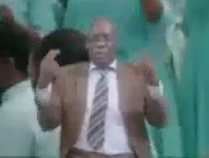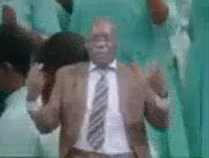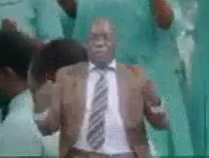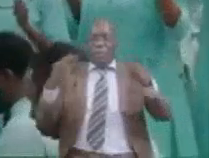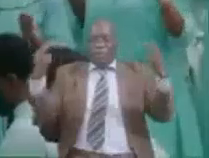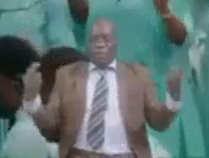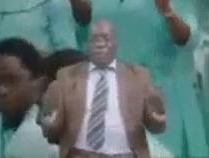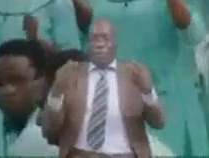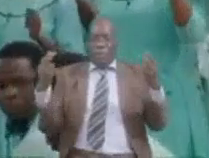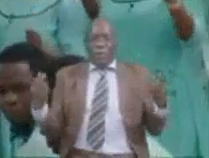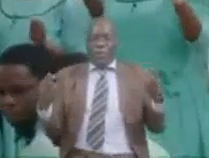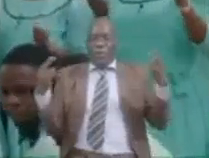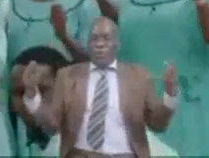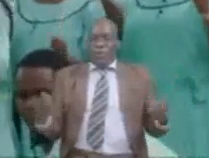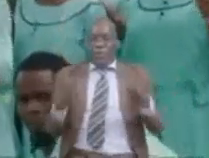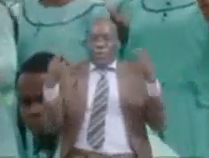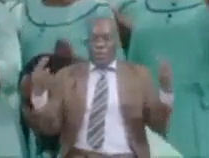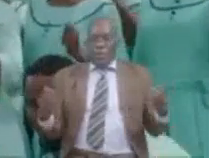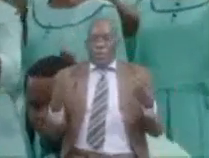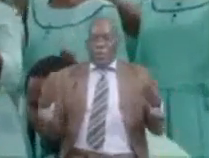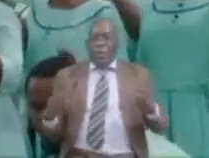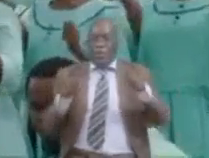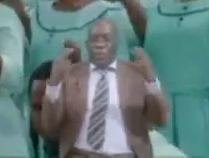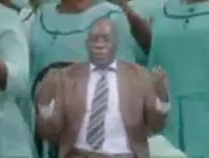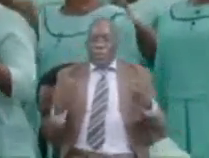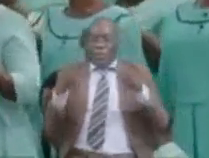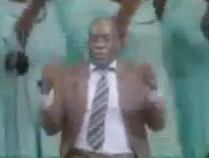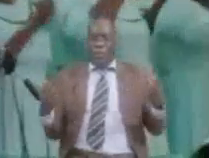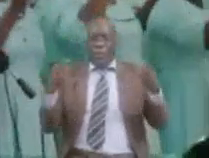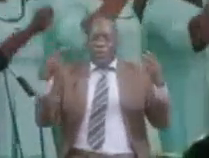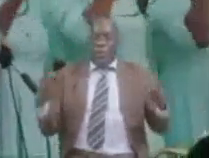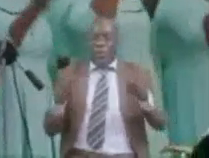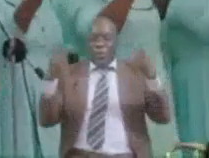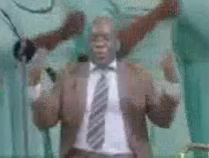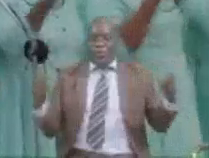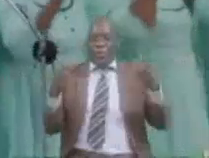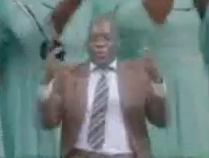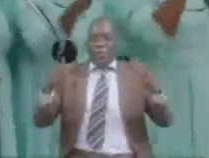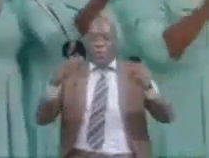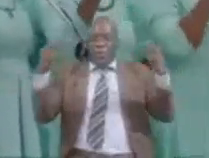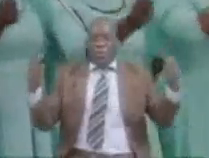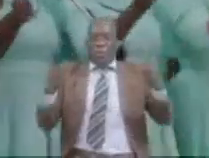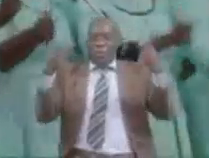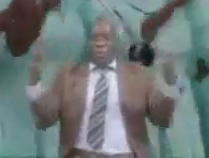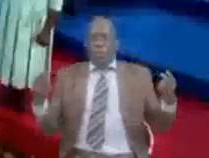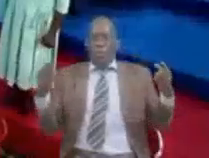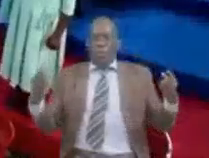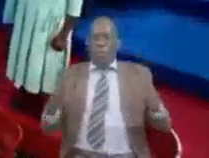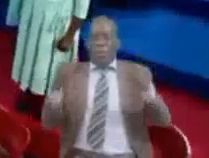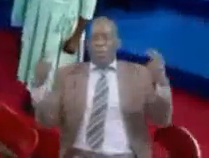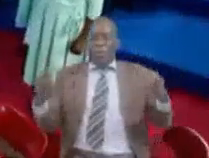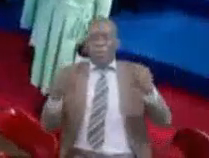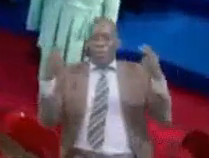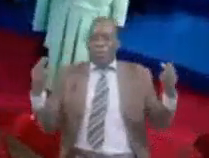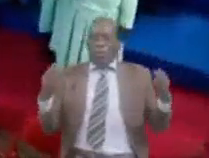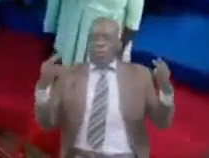you are. Victory is coming your way. At the cross, he gave us the victory. At the cross,